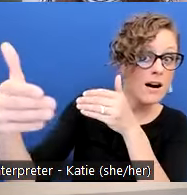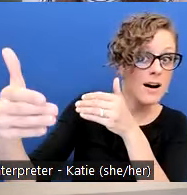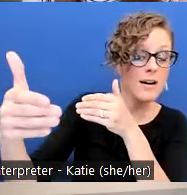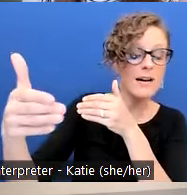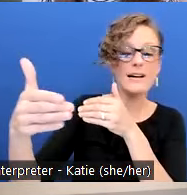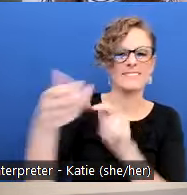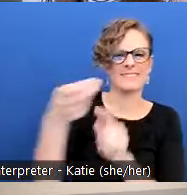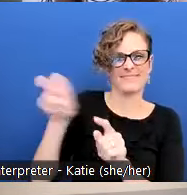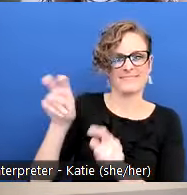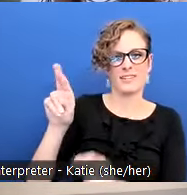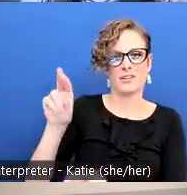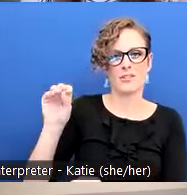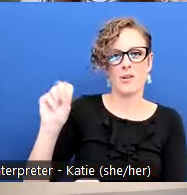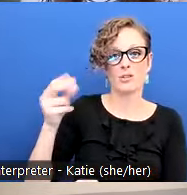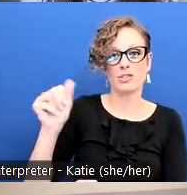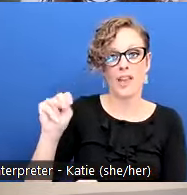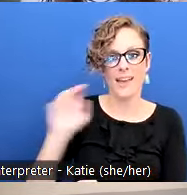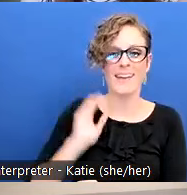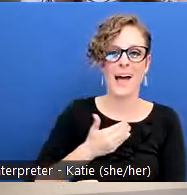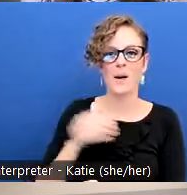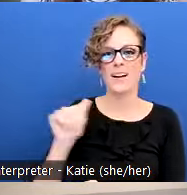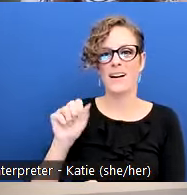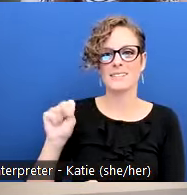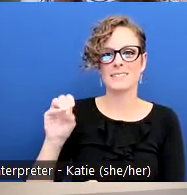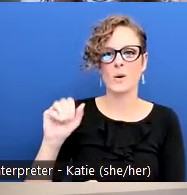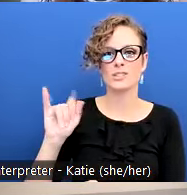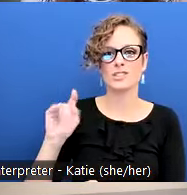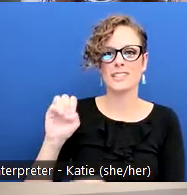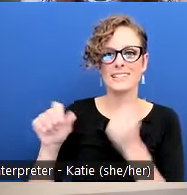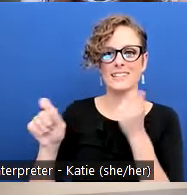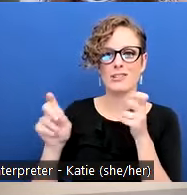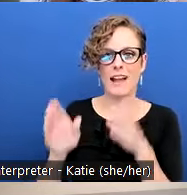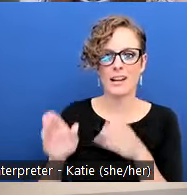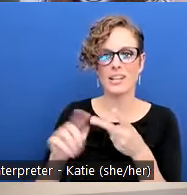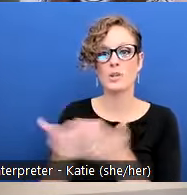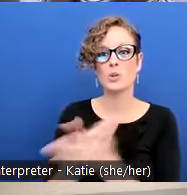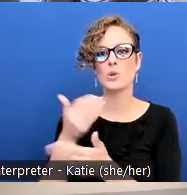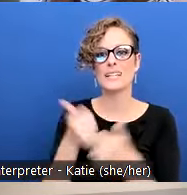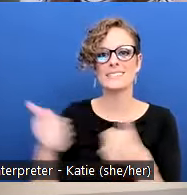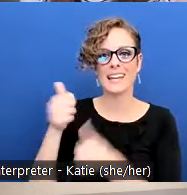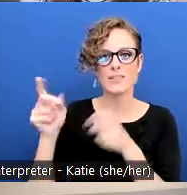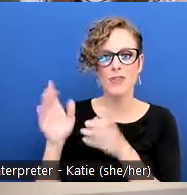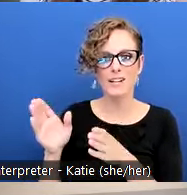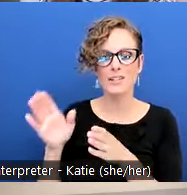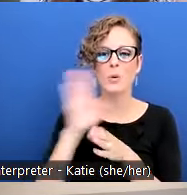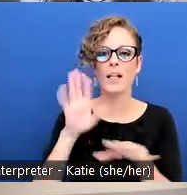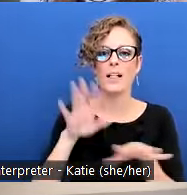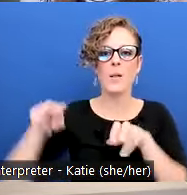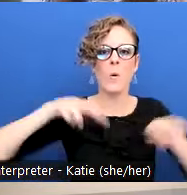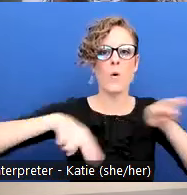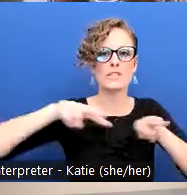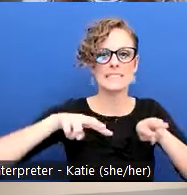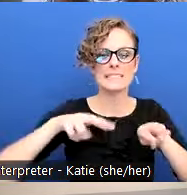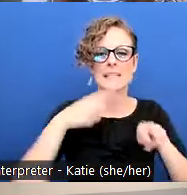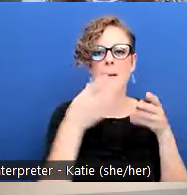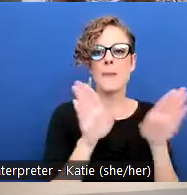hands with Roshan, our associate director, and also Monica, our new executive director. We're going to be overseeing public policy